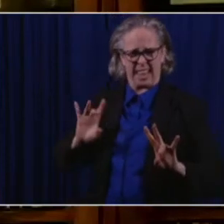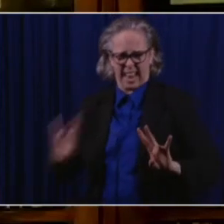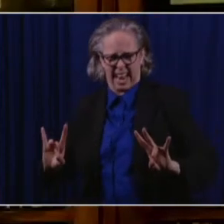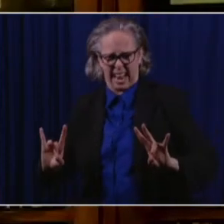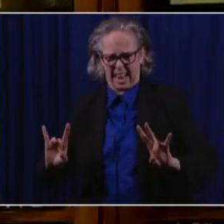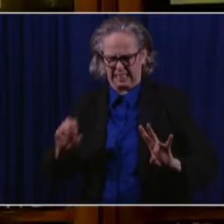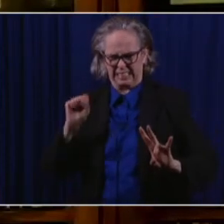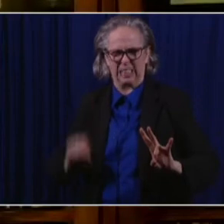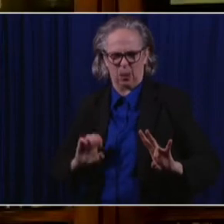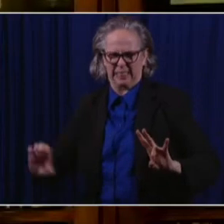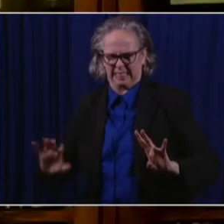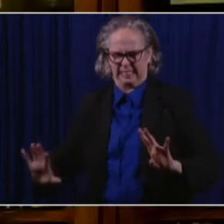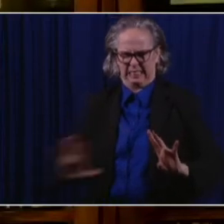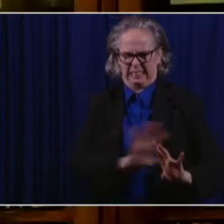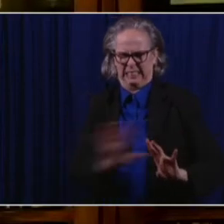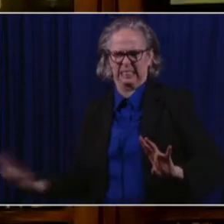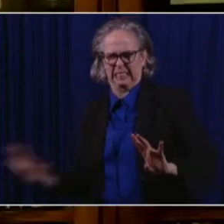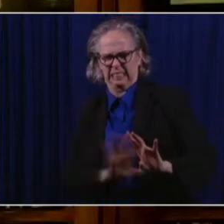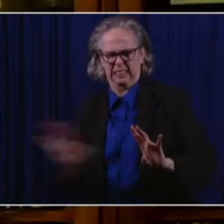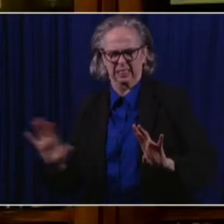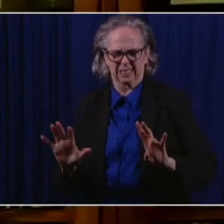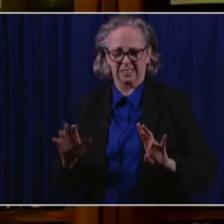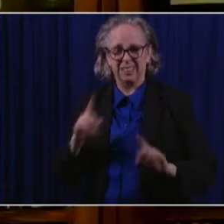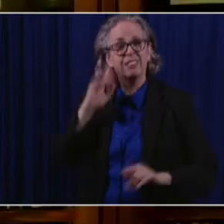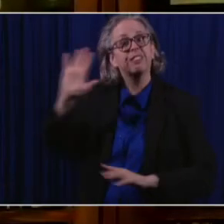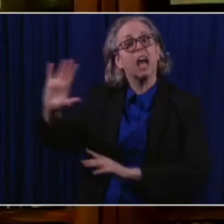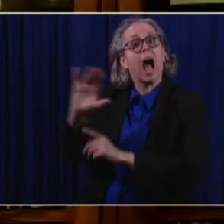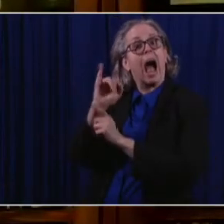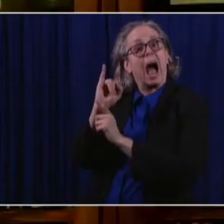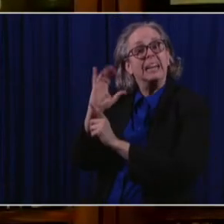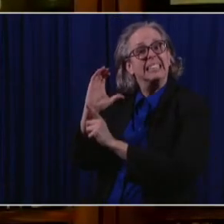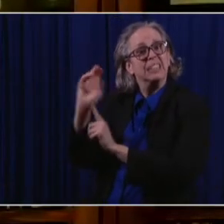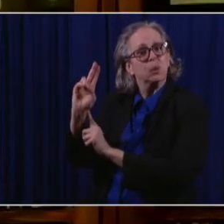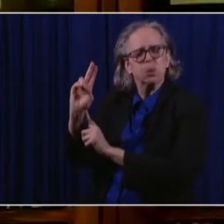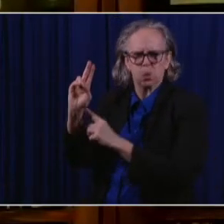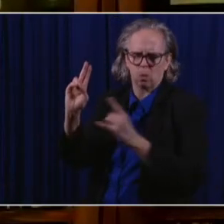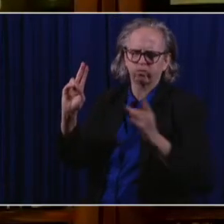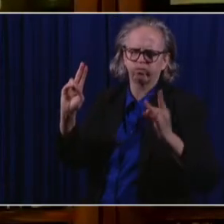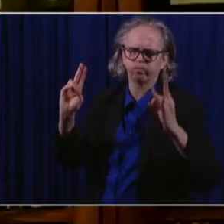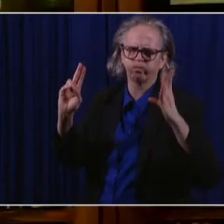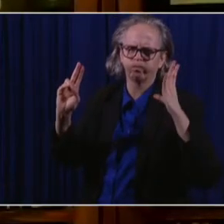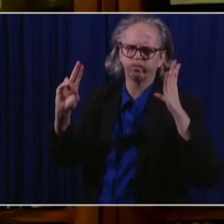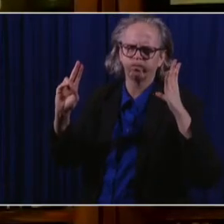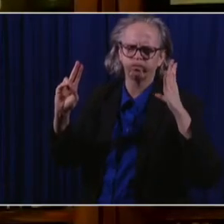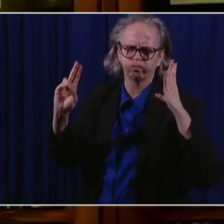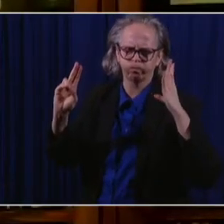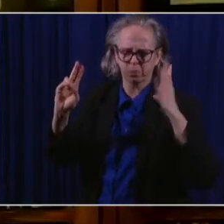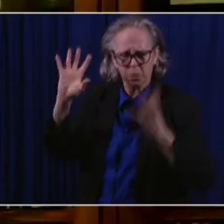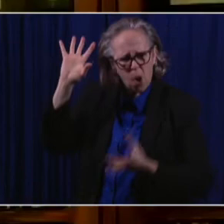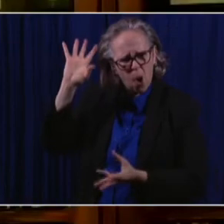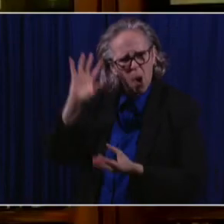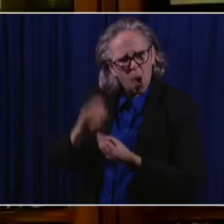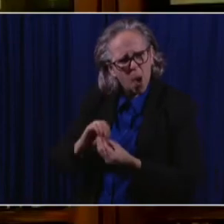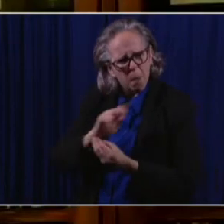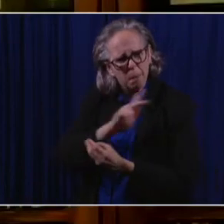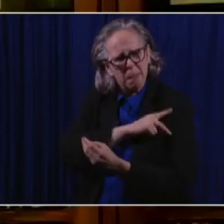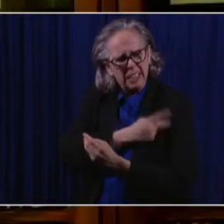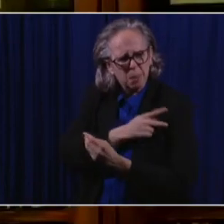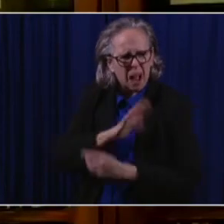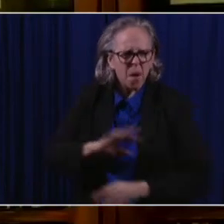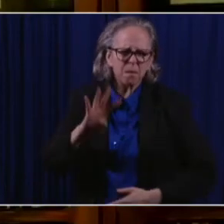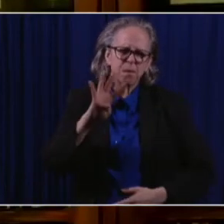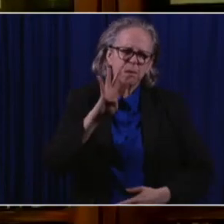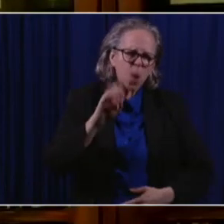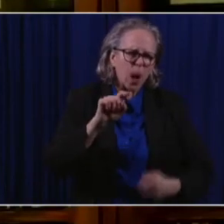in the ICUs in those hospitals, 40 to 50% of all of the patients in the ICU and 50% of all the patients on a